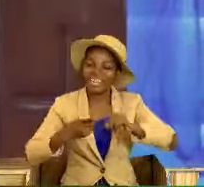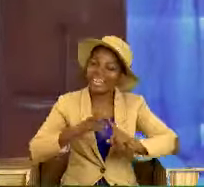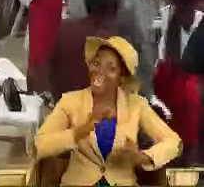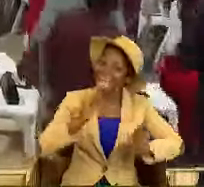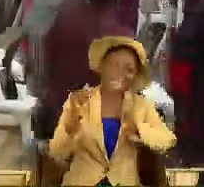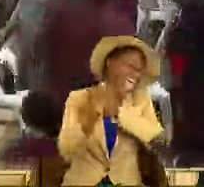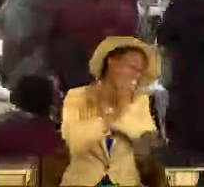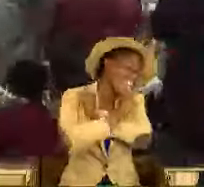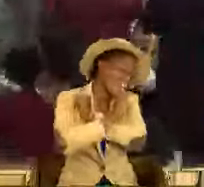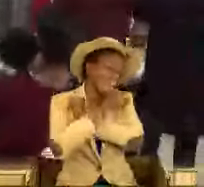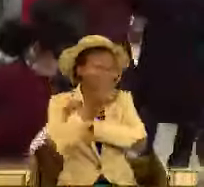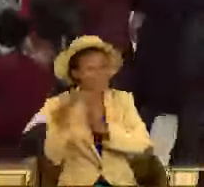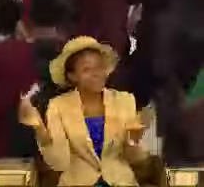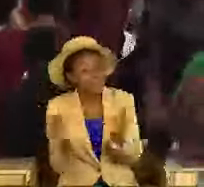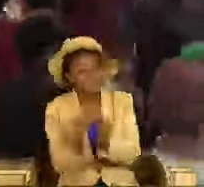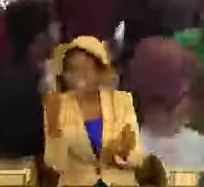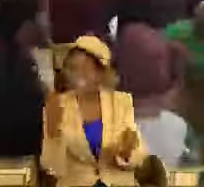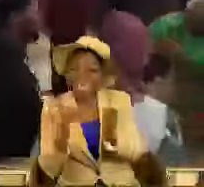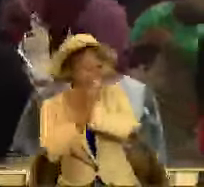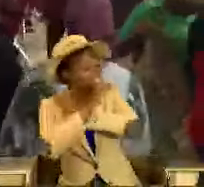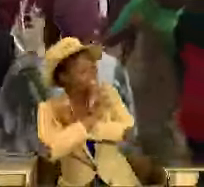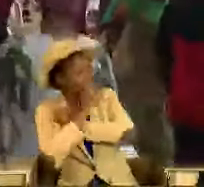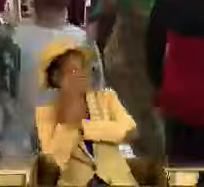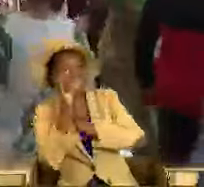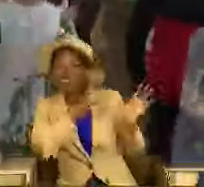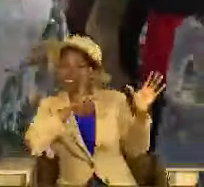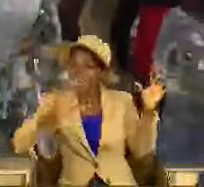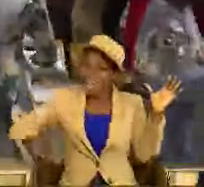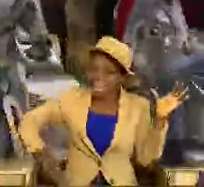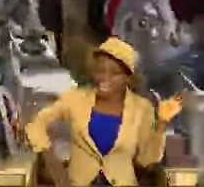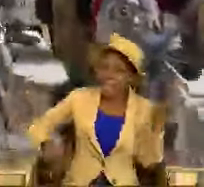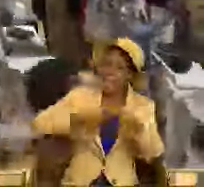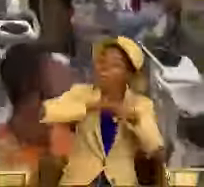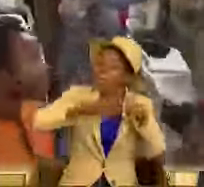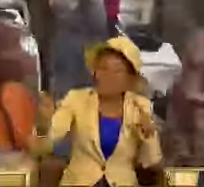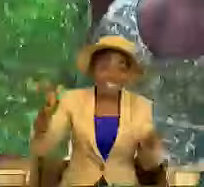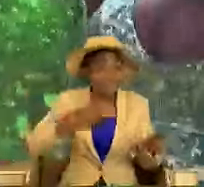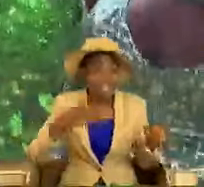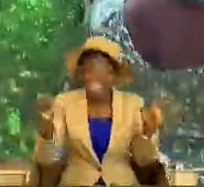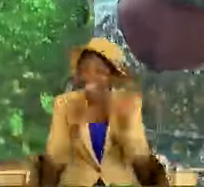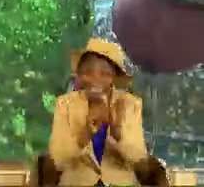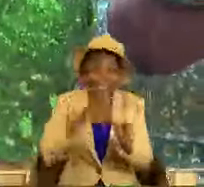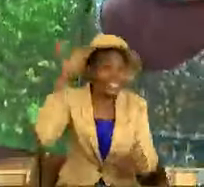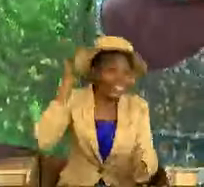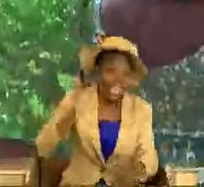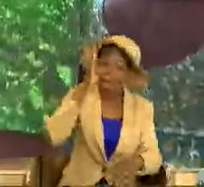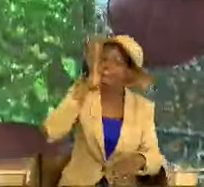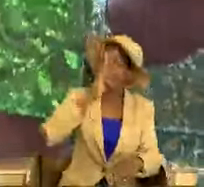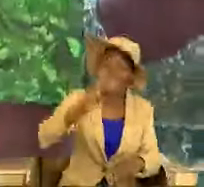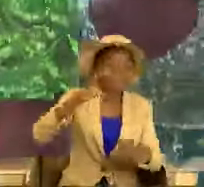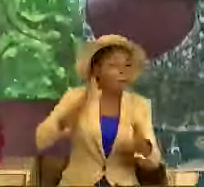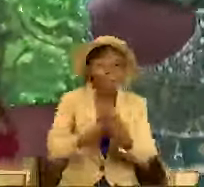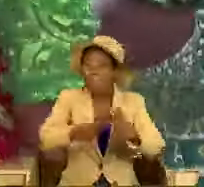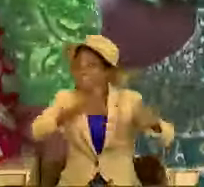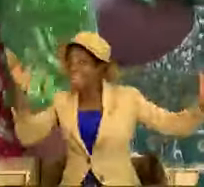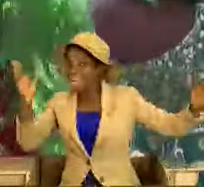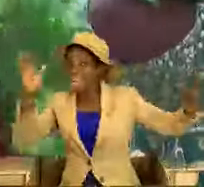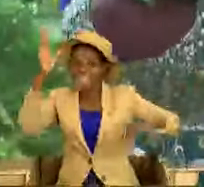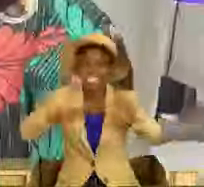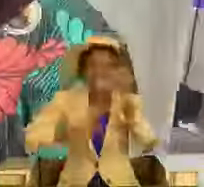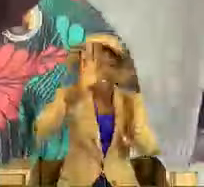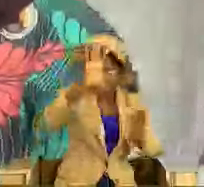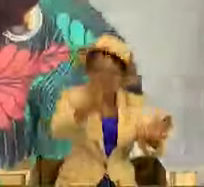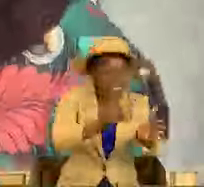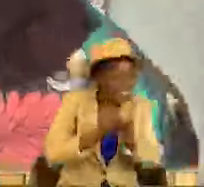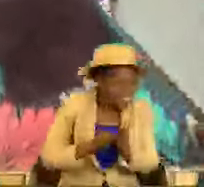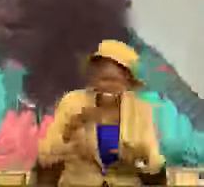of Christ but my testimony shall be bigger than yours in the